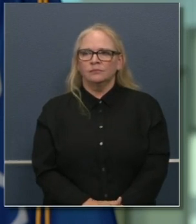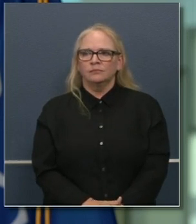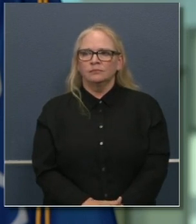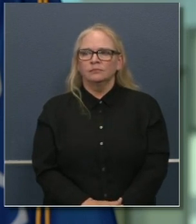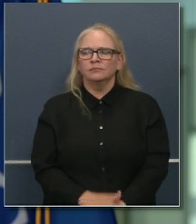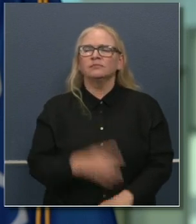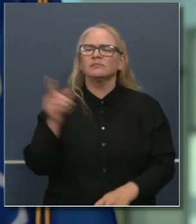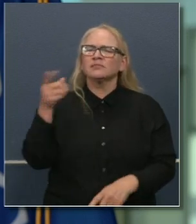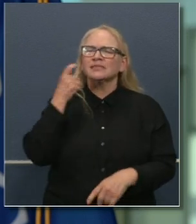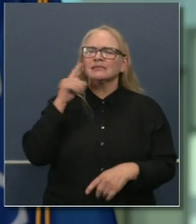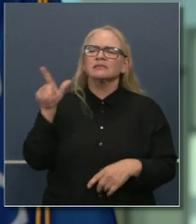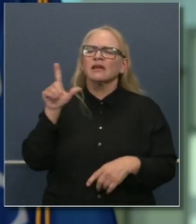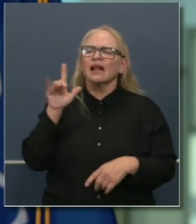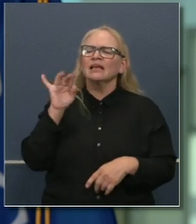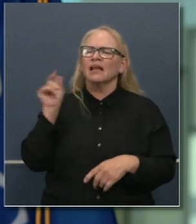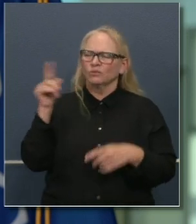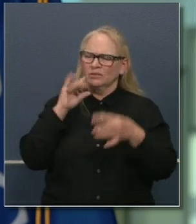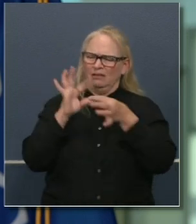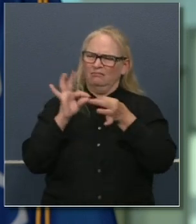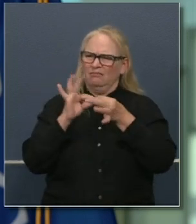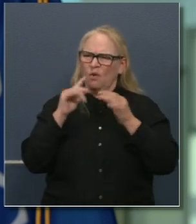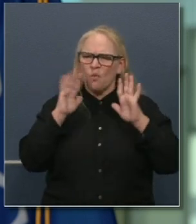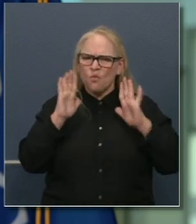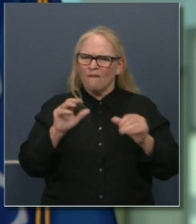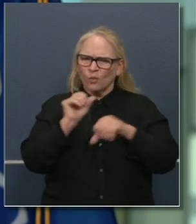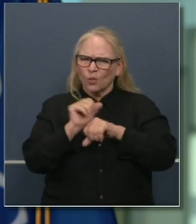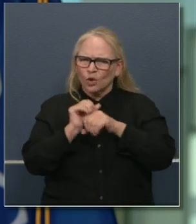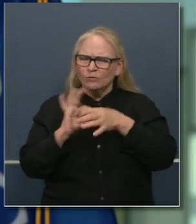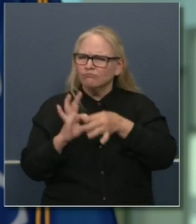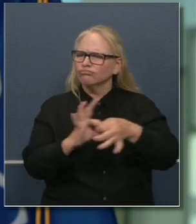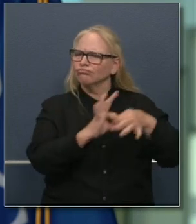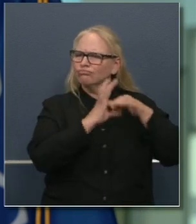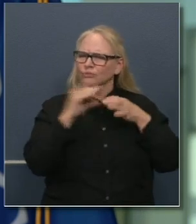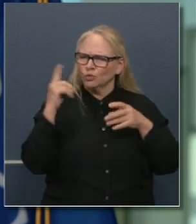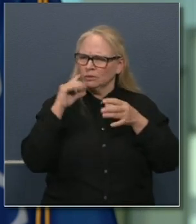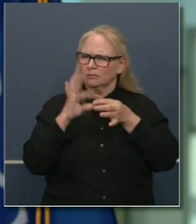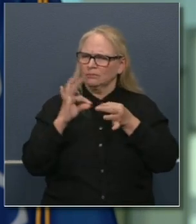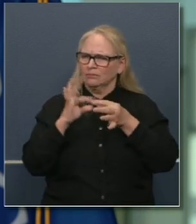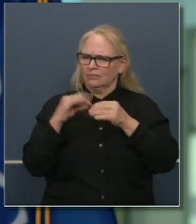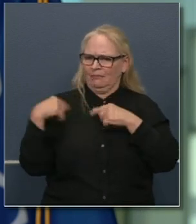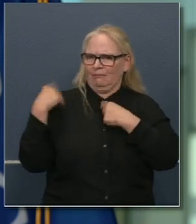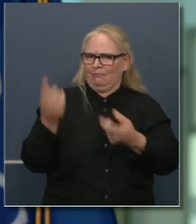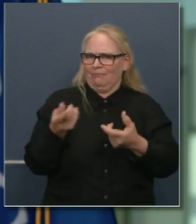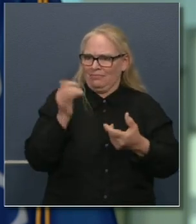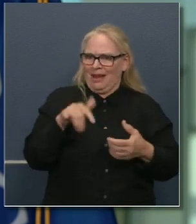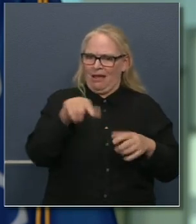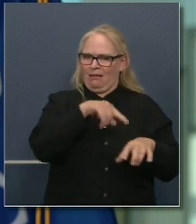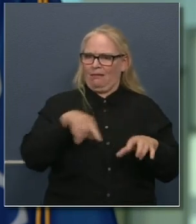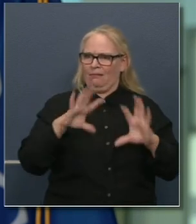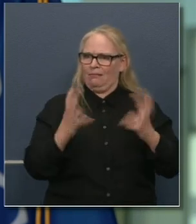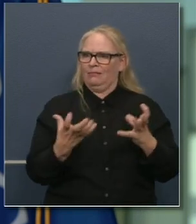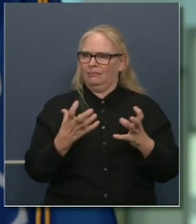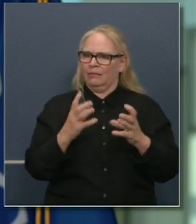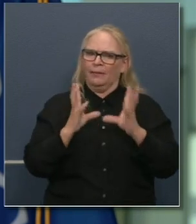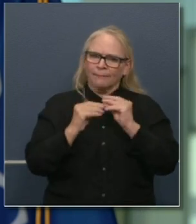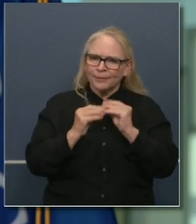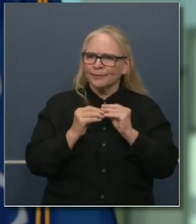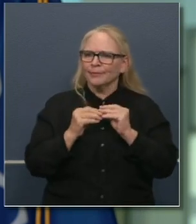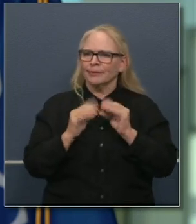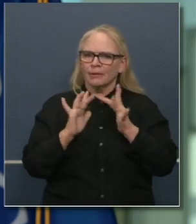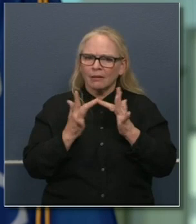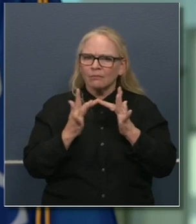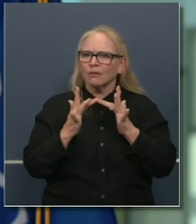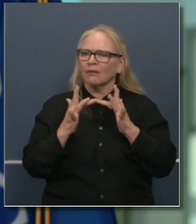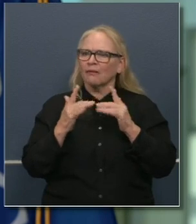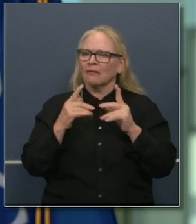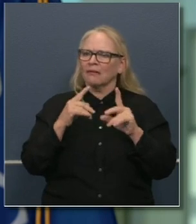done, all of your cohorts and partners, and the superintendent of public education, the webinars, et cetera, just on the distance learning question.